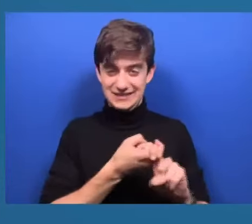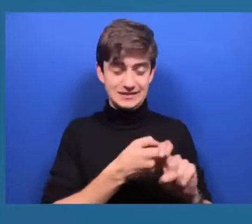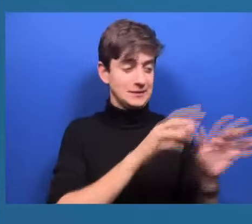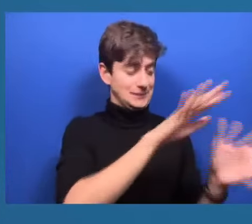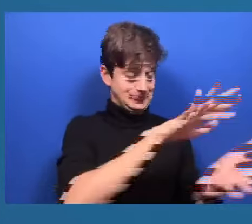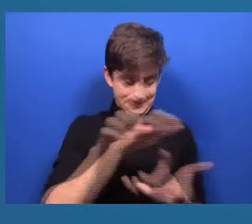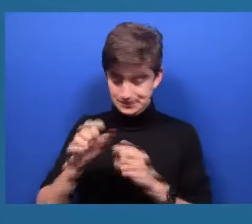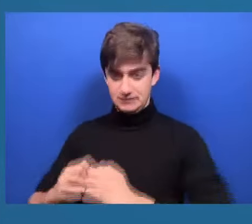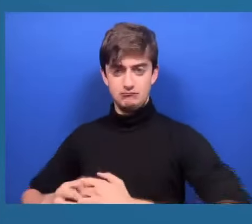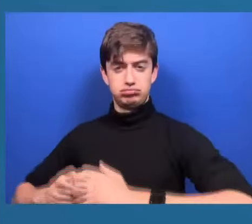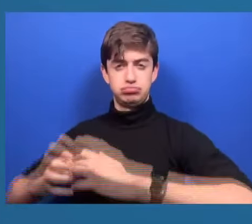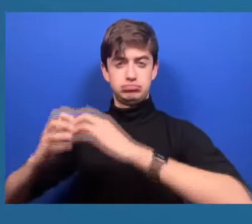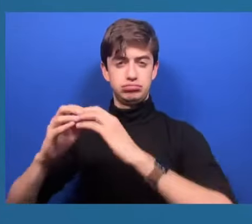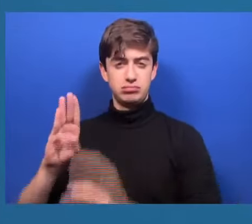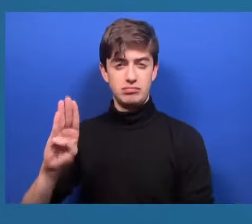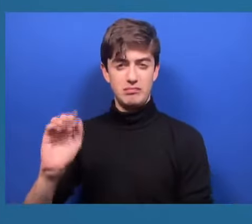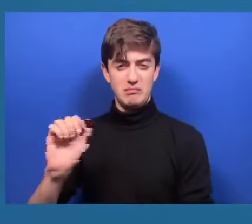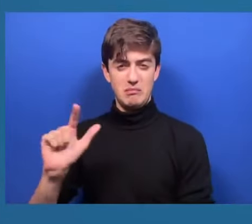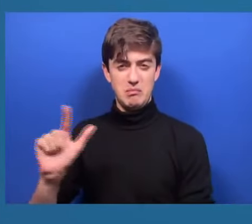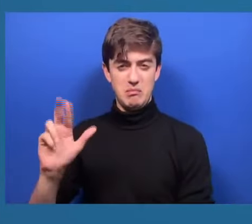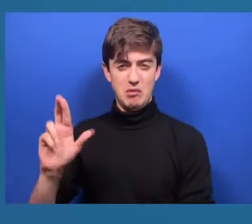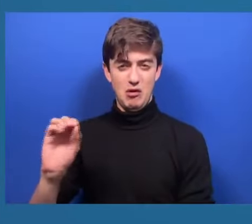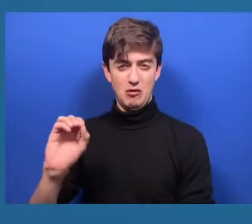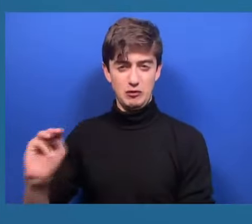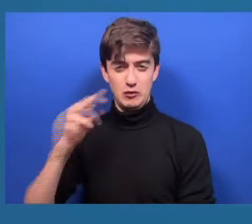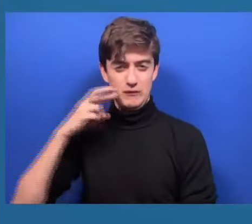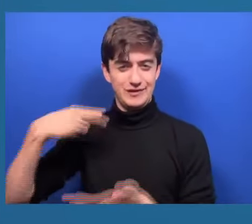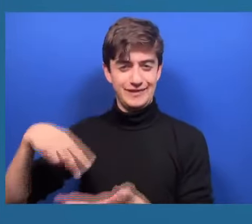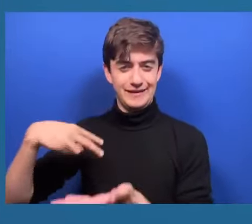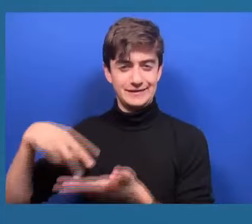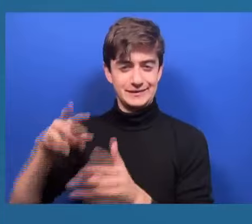ballroom. You can